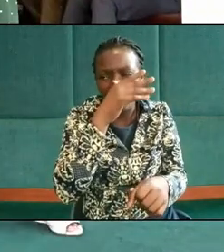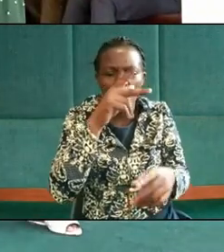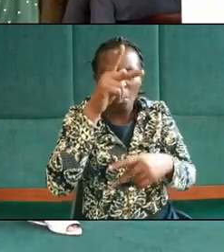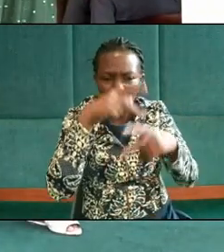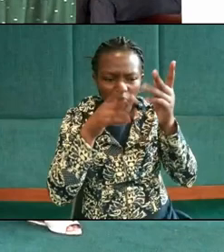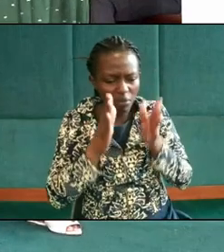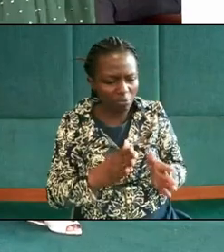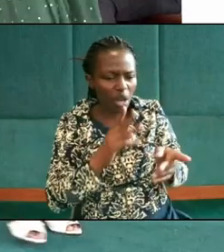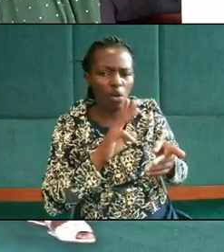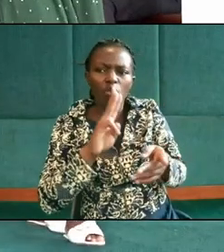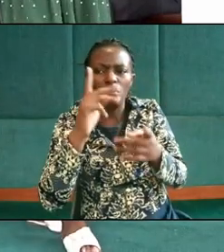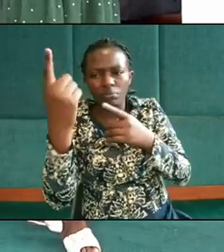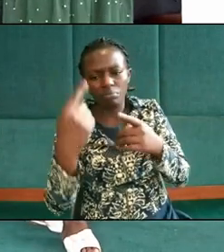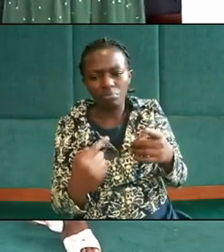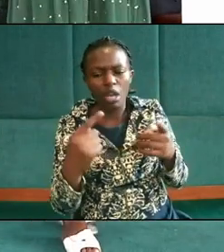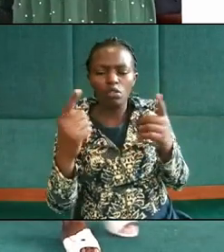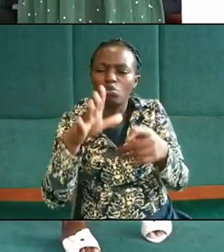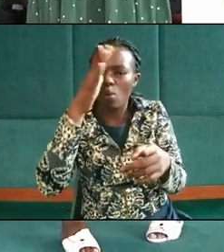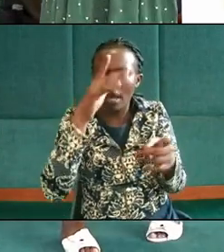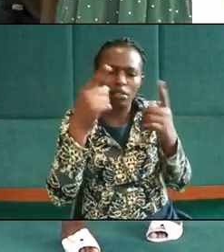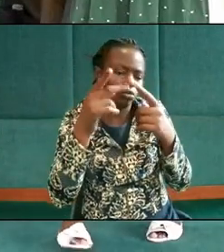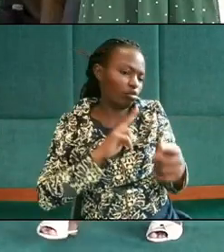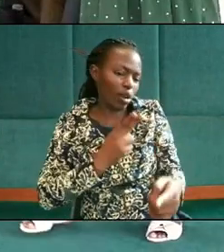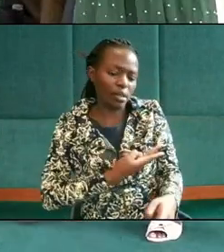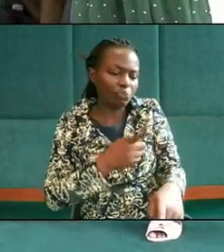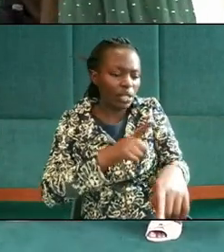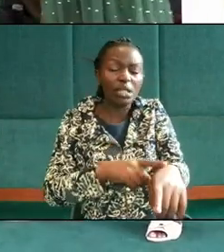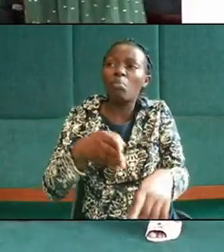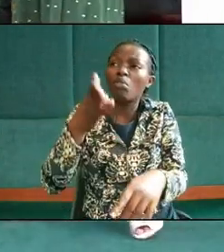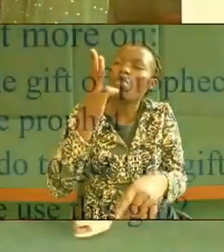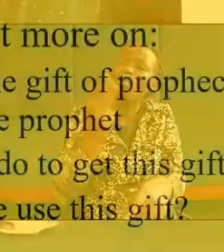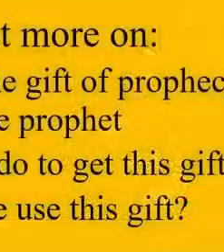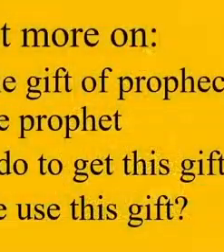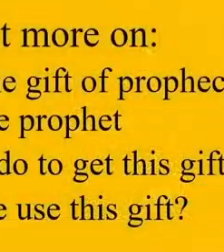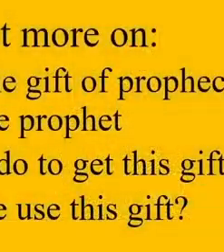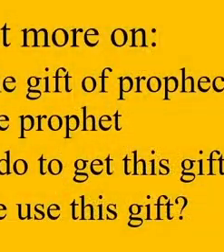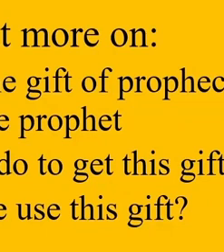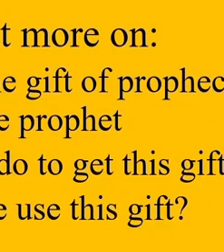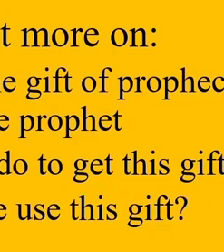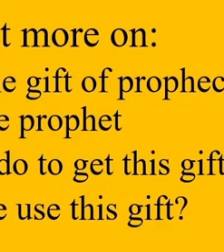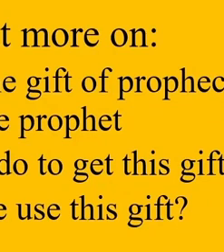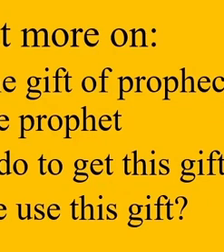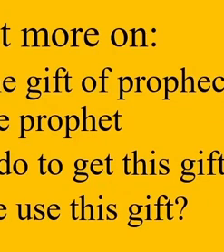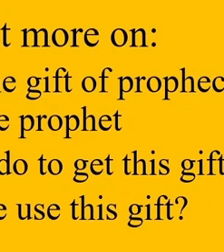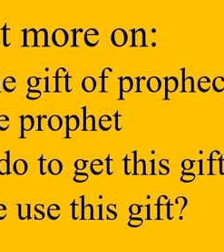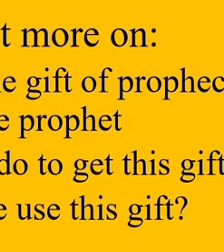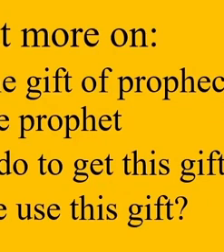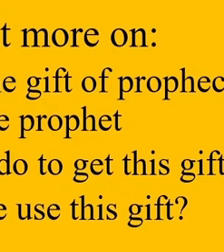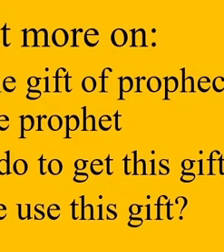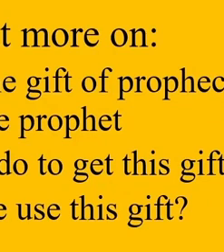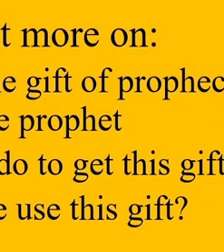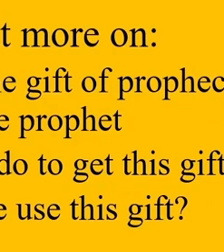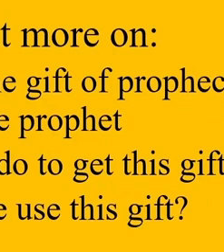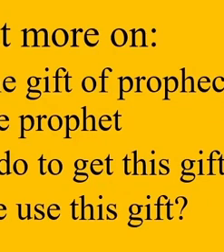us. Inasmuch as God wants to be our friend, we know that there is also one person who is our arch enemy, someone called